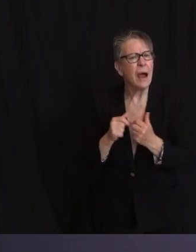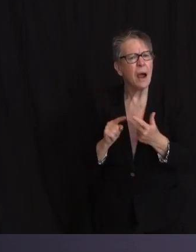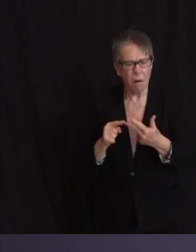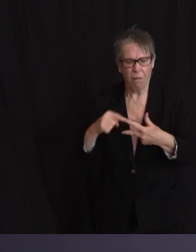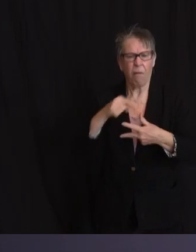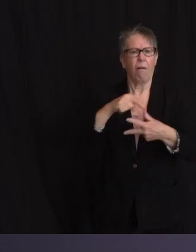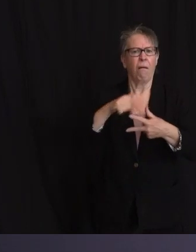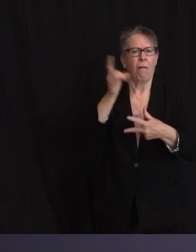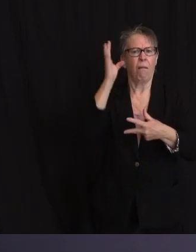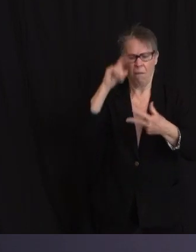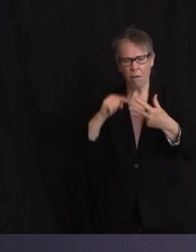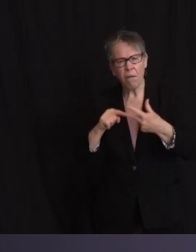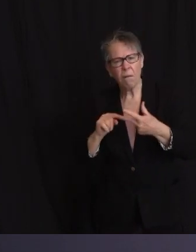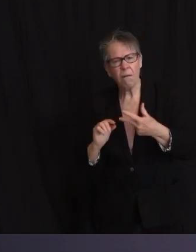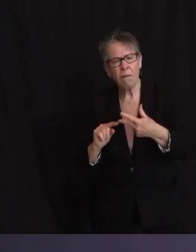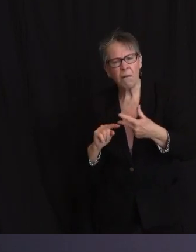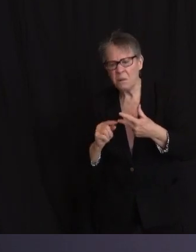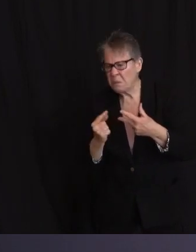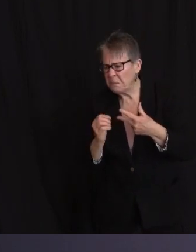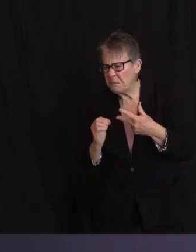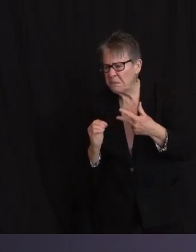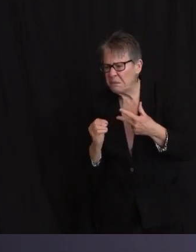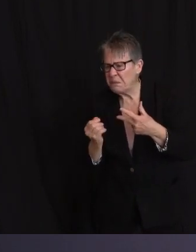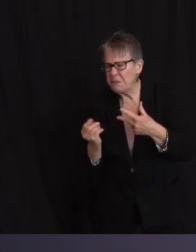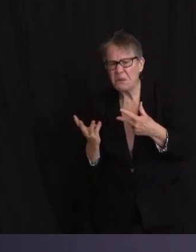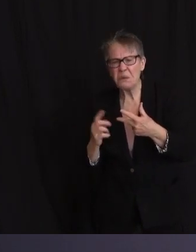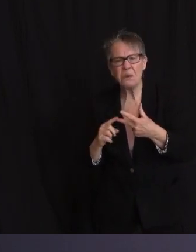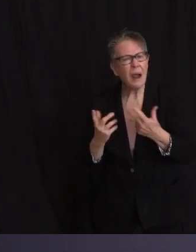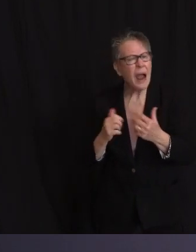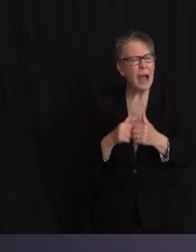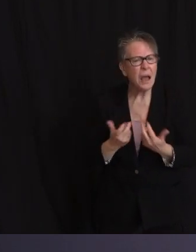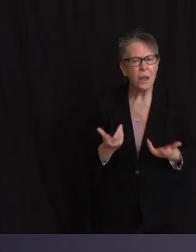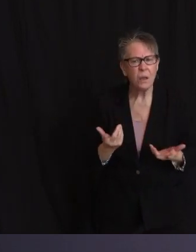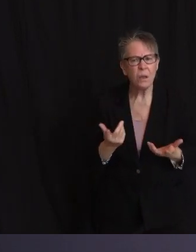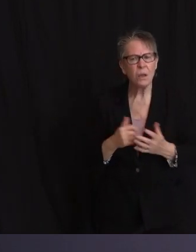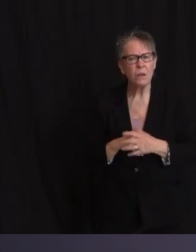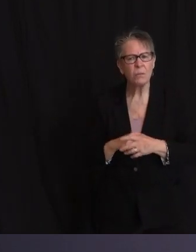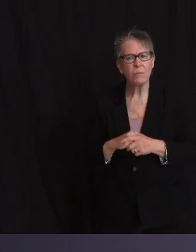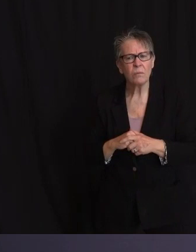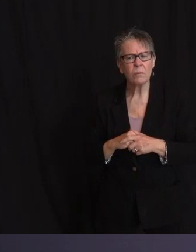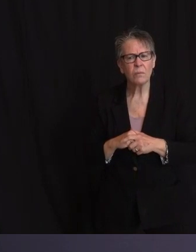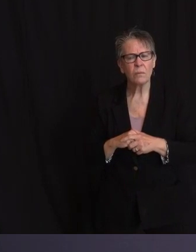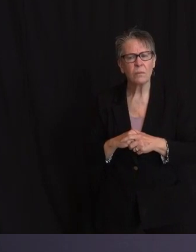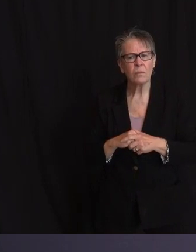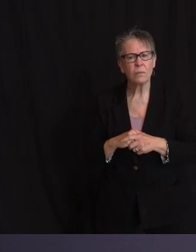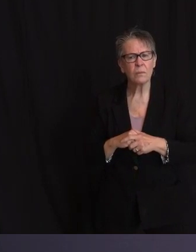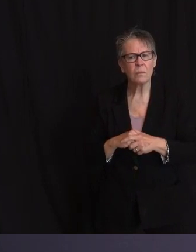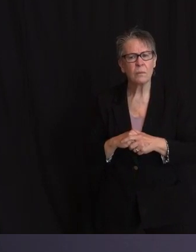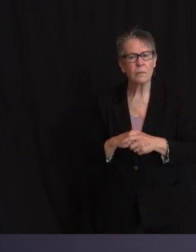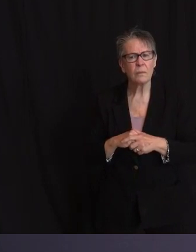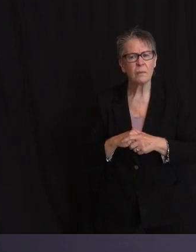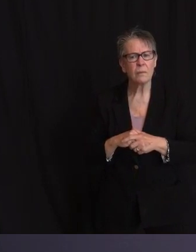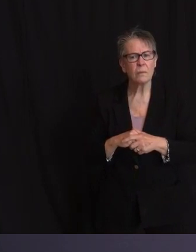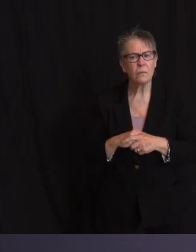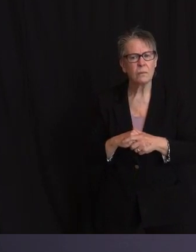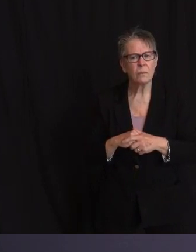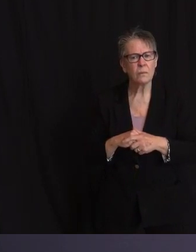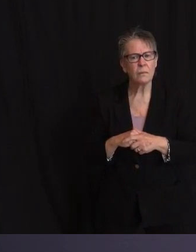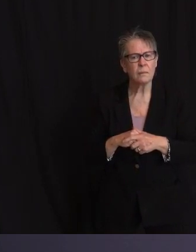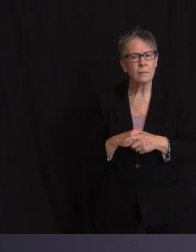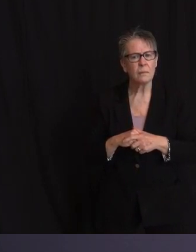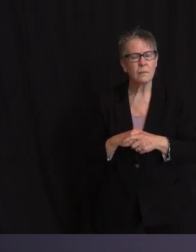seek, or do you expect to add to that figure the Fed program and short-term borrowing? Last week you said the Fed